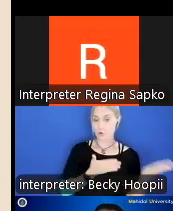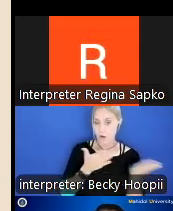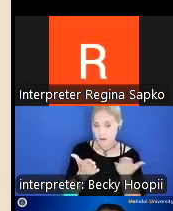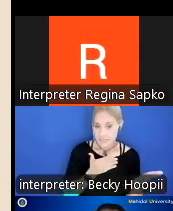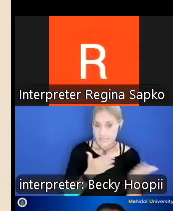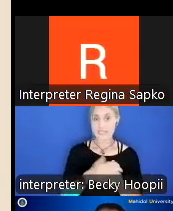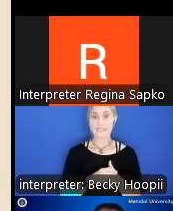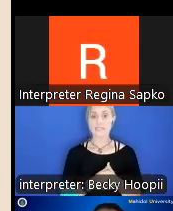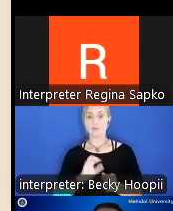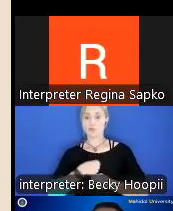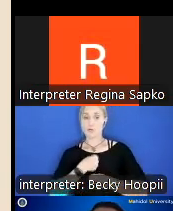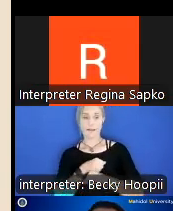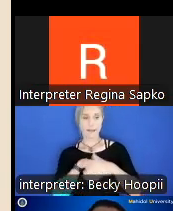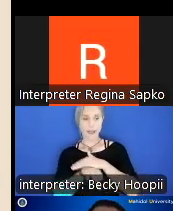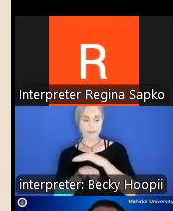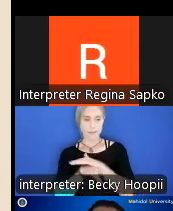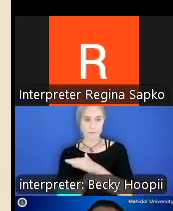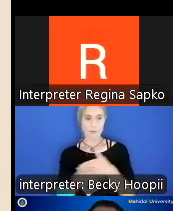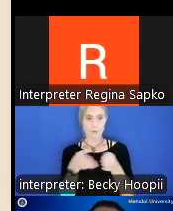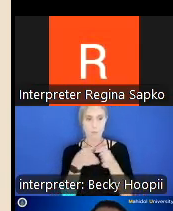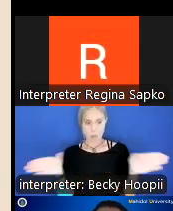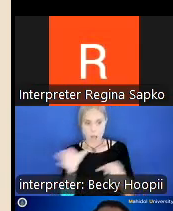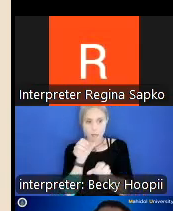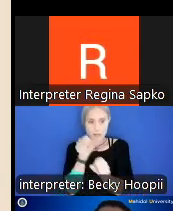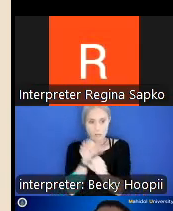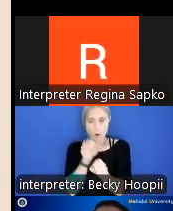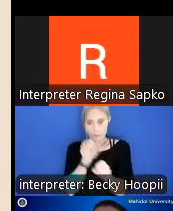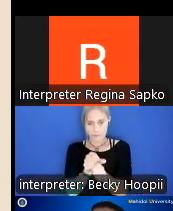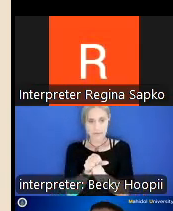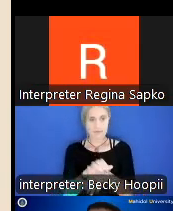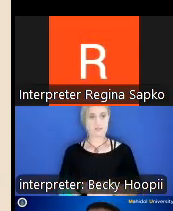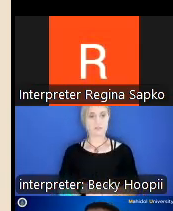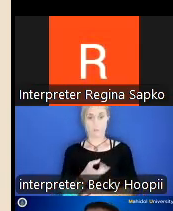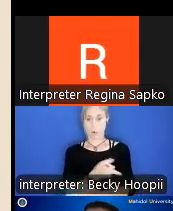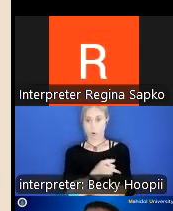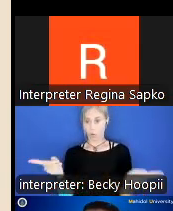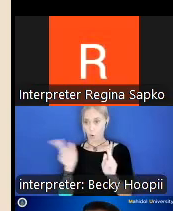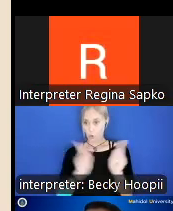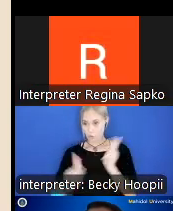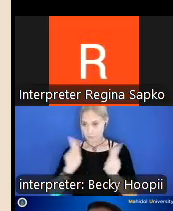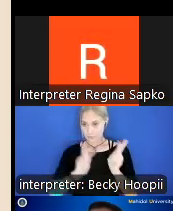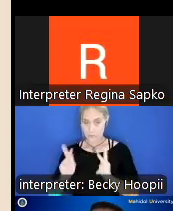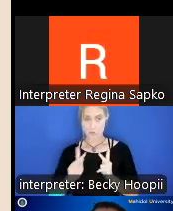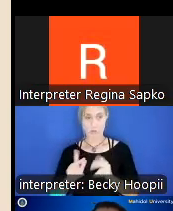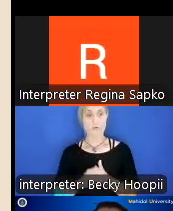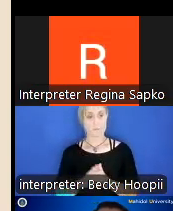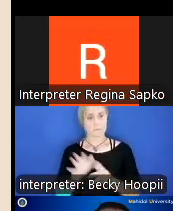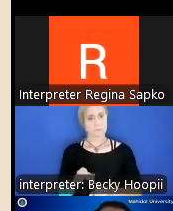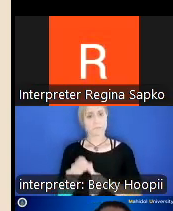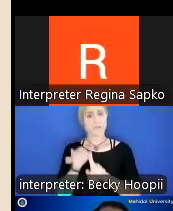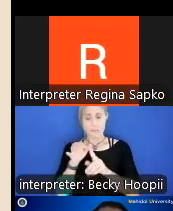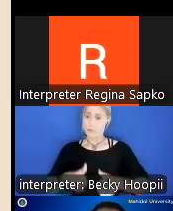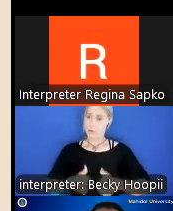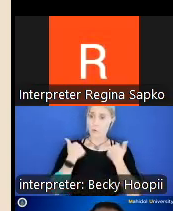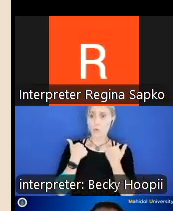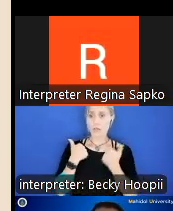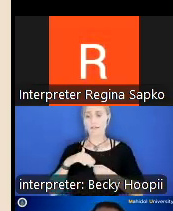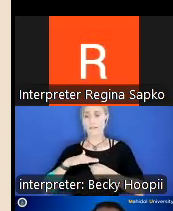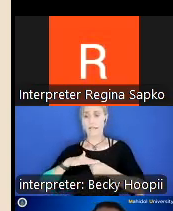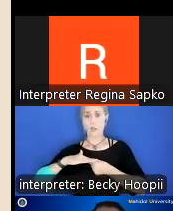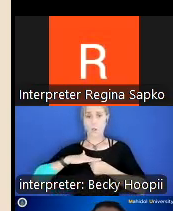accessible public employments for those people that especially who live in the local